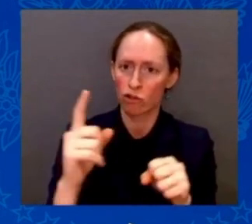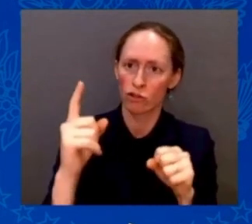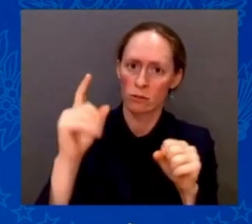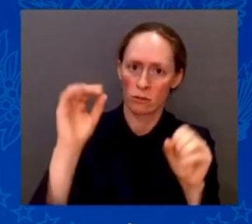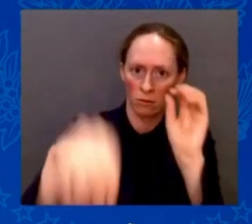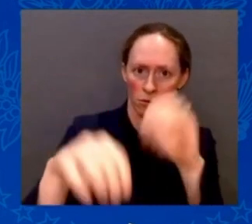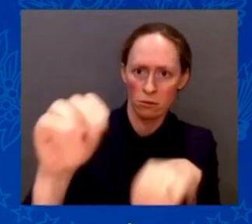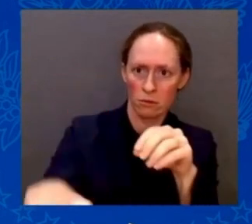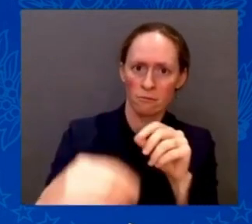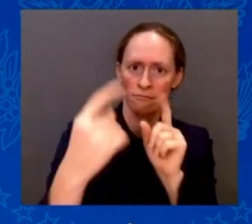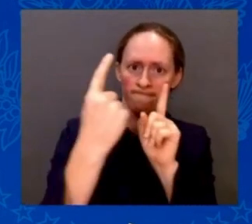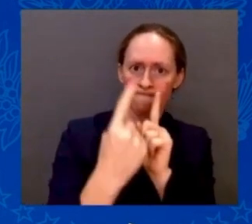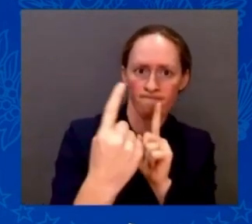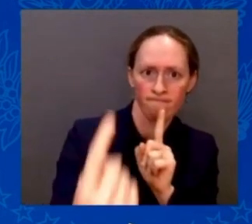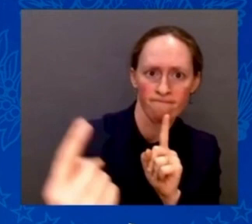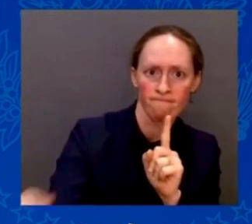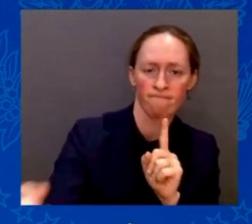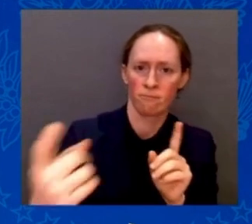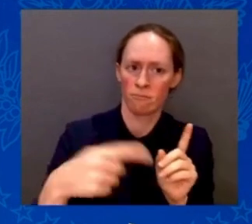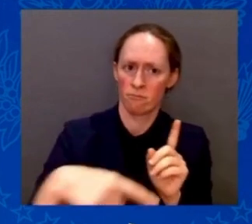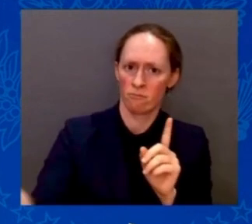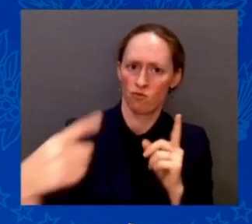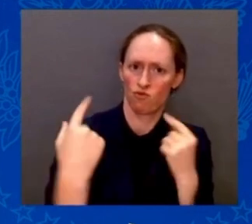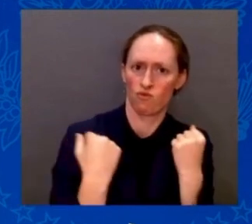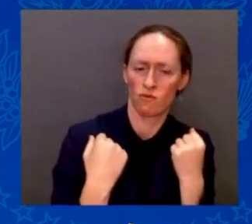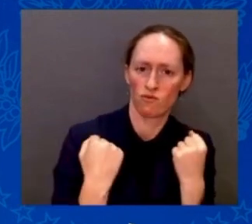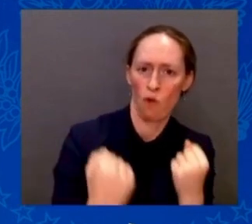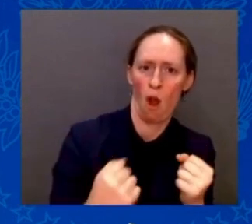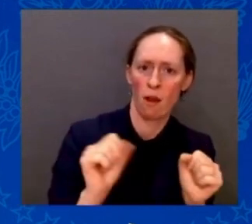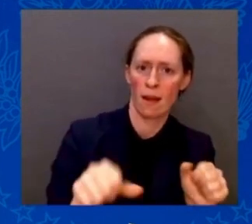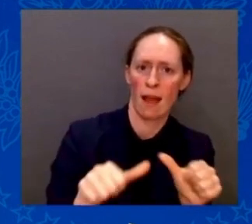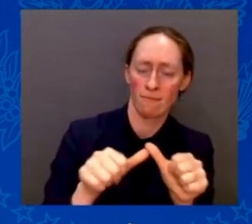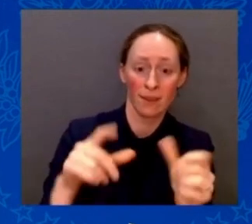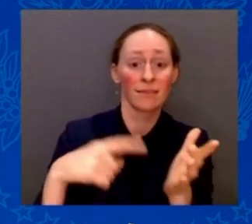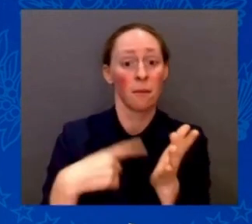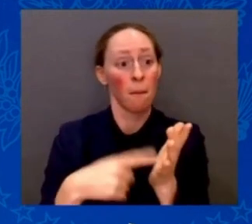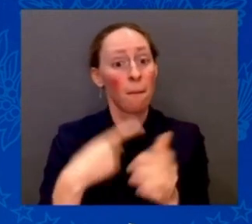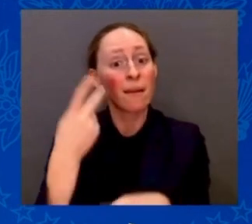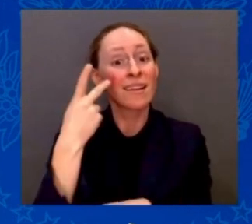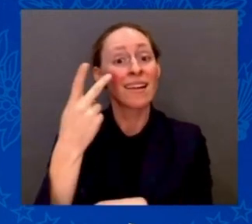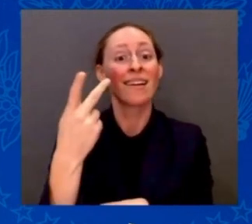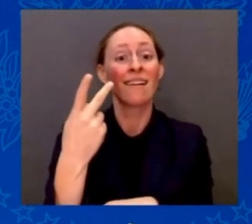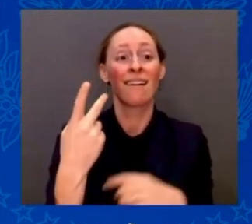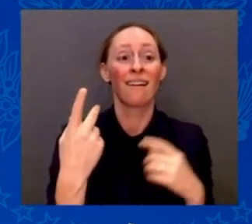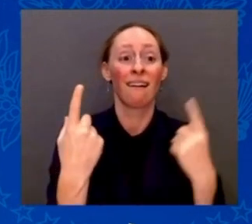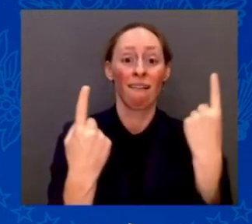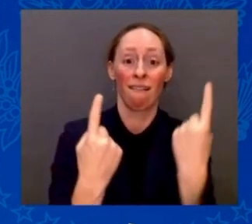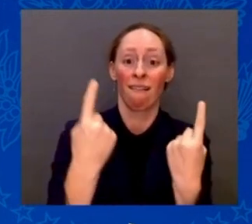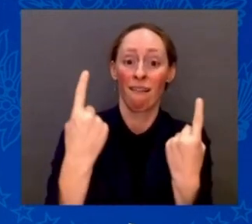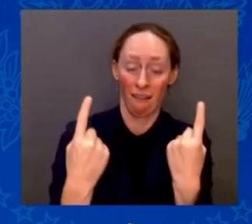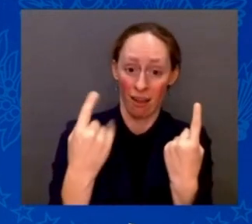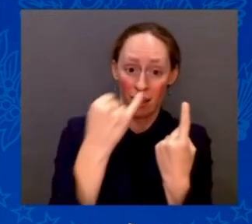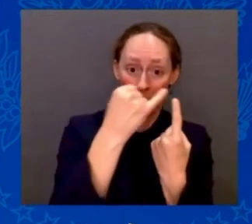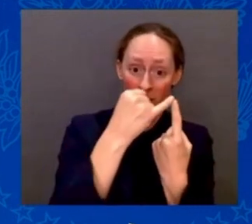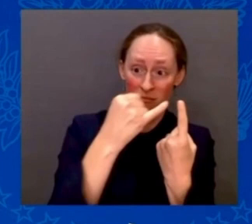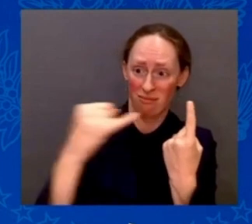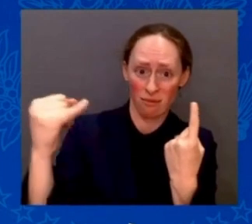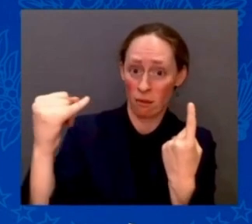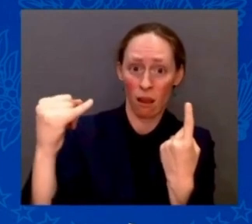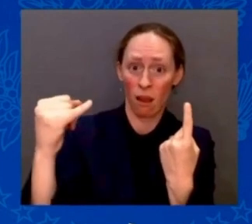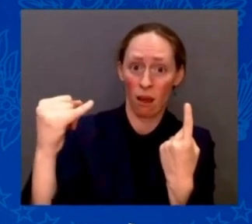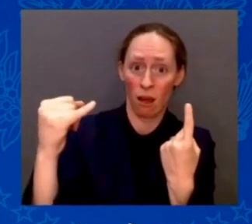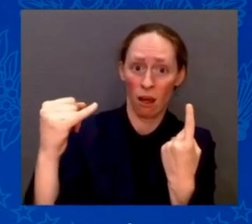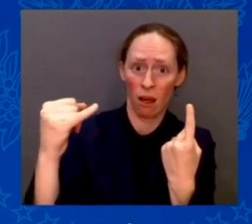carrying multiple wires, and the wires are like that thick, and they're carrying an awful lot of energy,